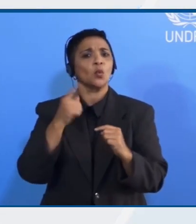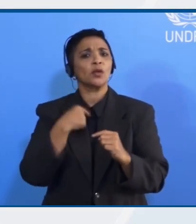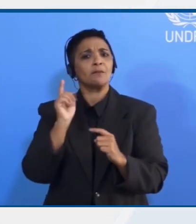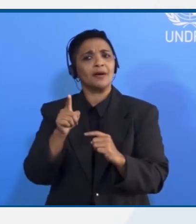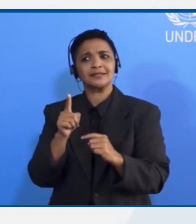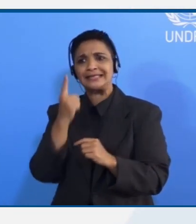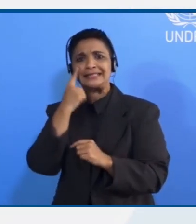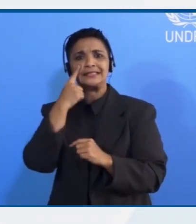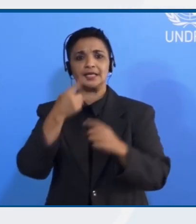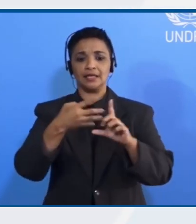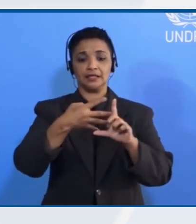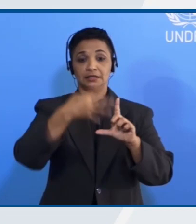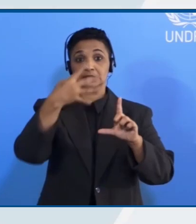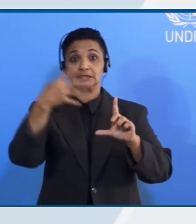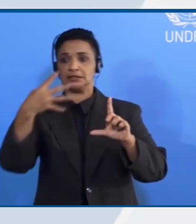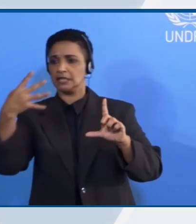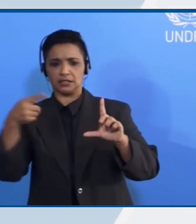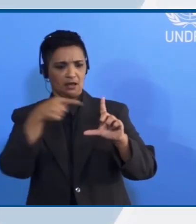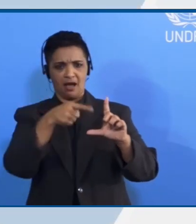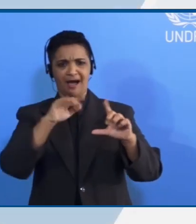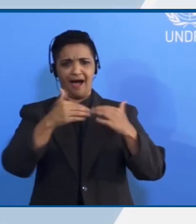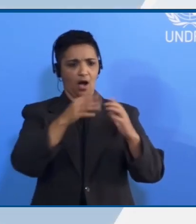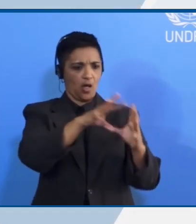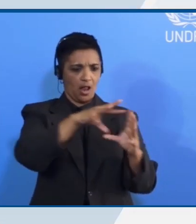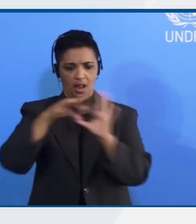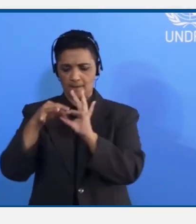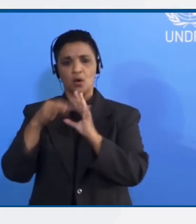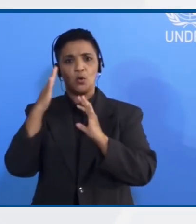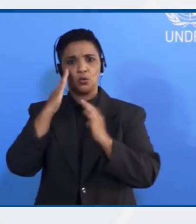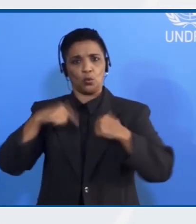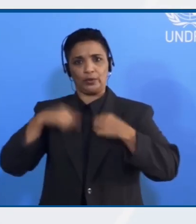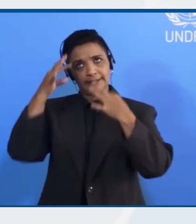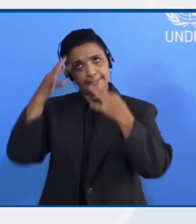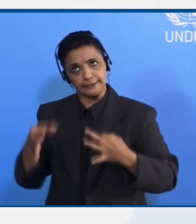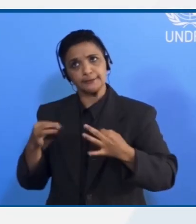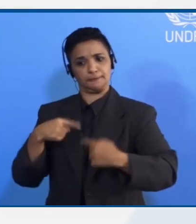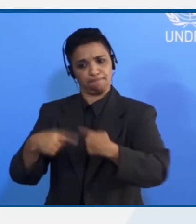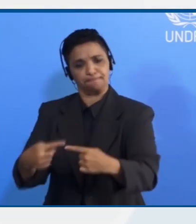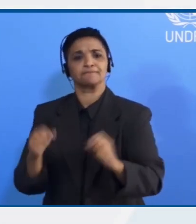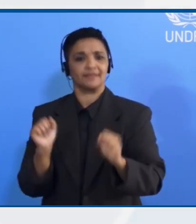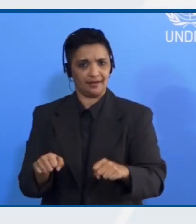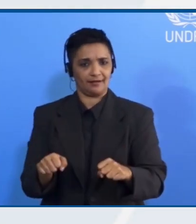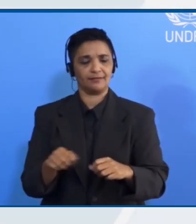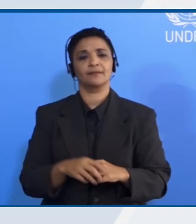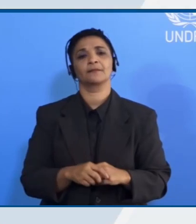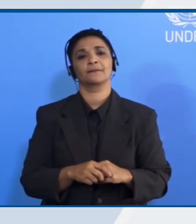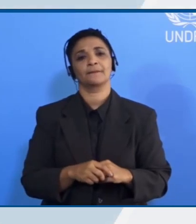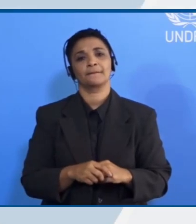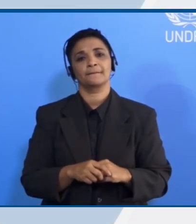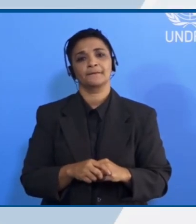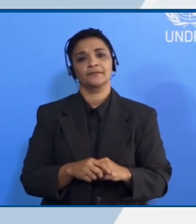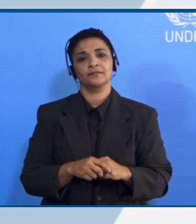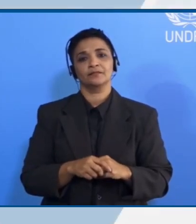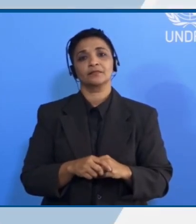access the type of data that helps us better incorporate this risk into decision-making processes. And